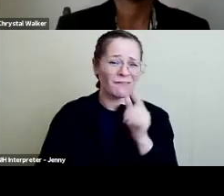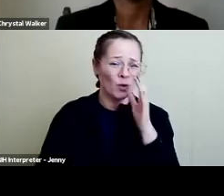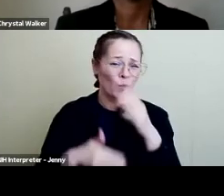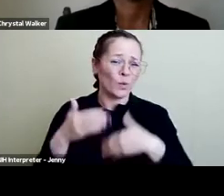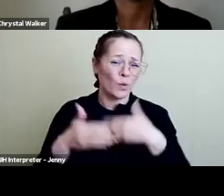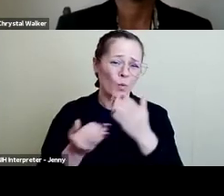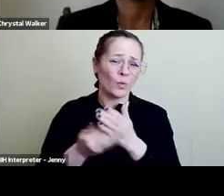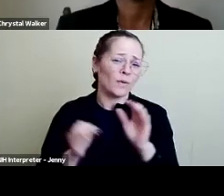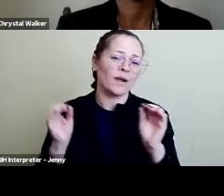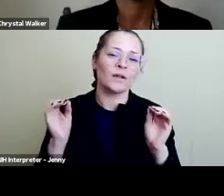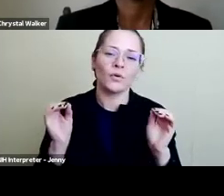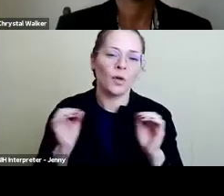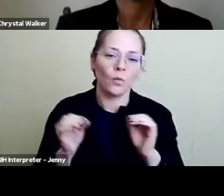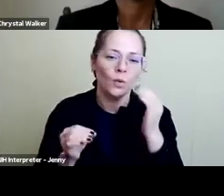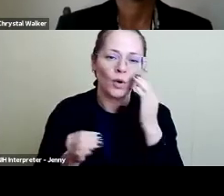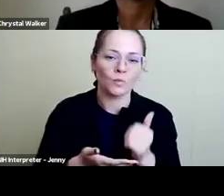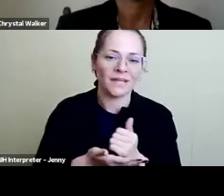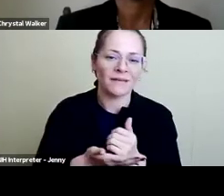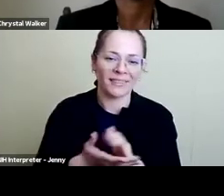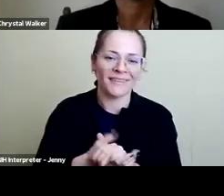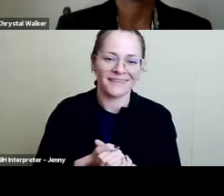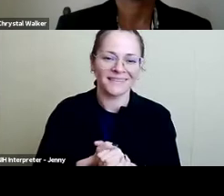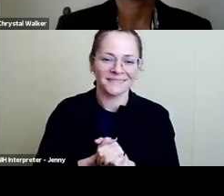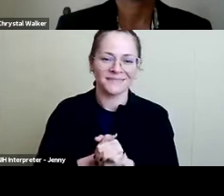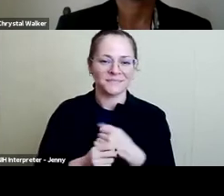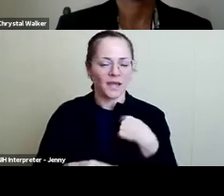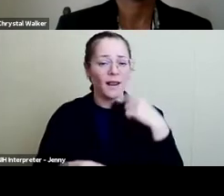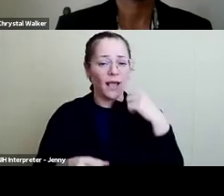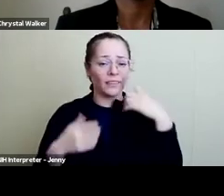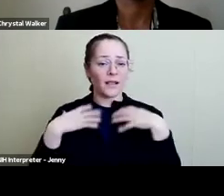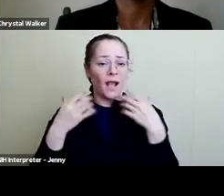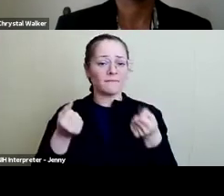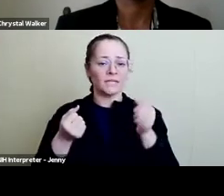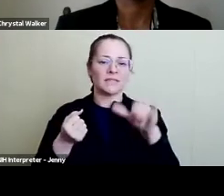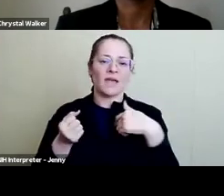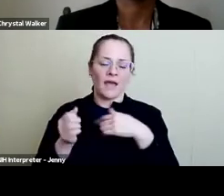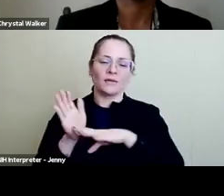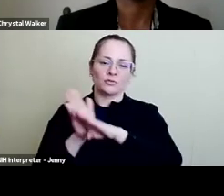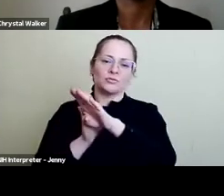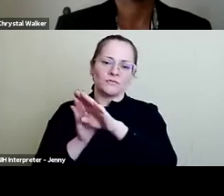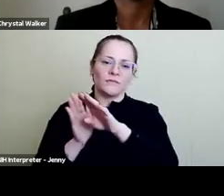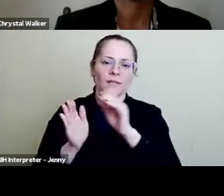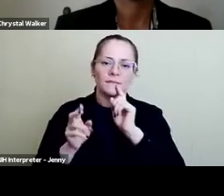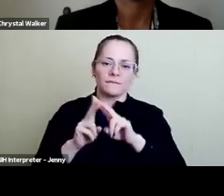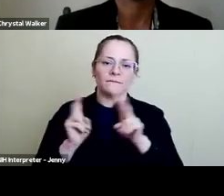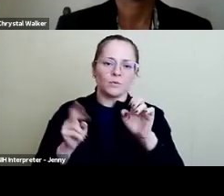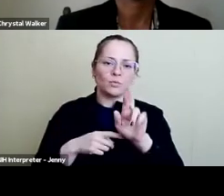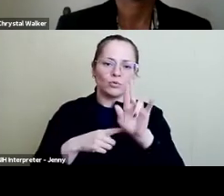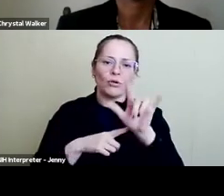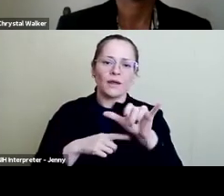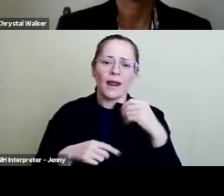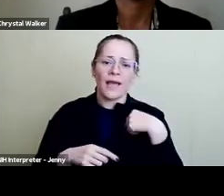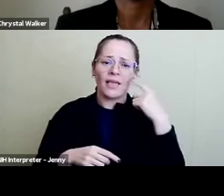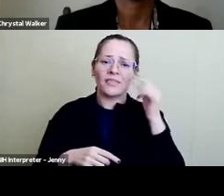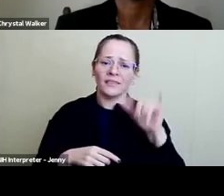knows everything. And I think confidence is something that I developed early on. And I think